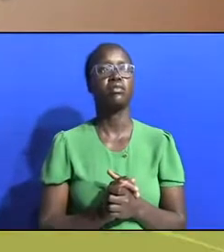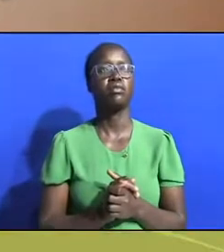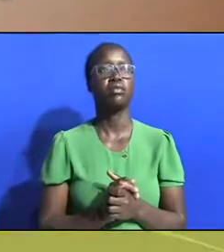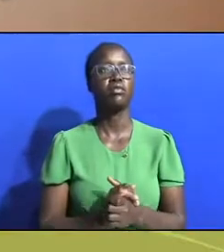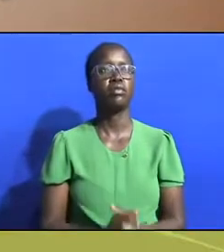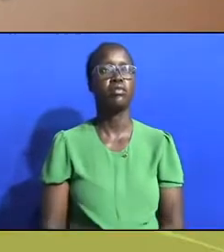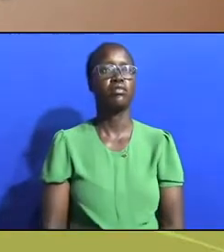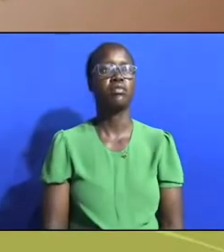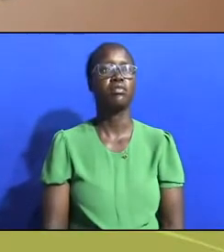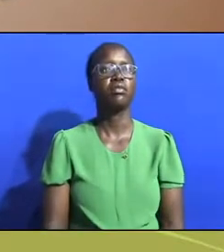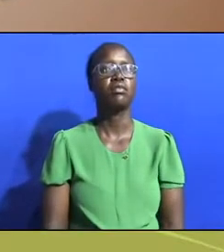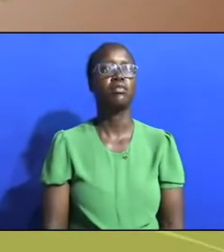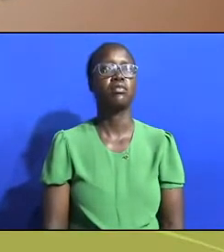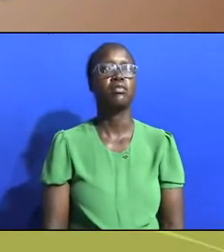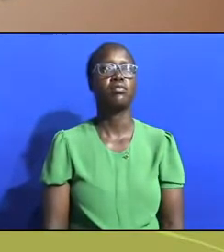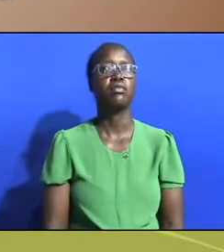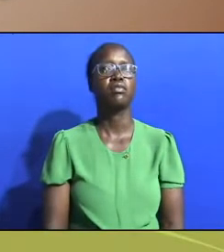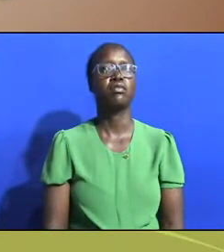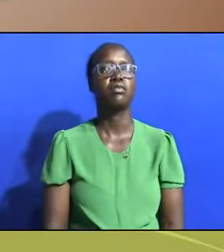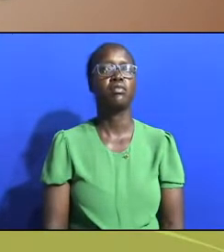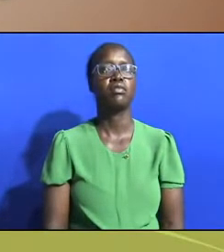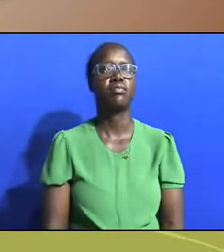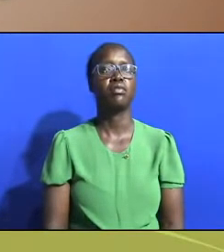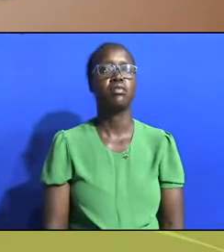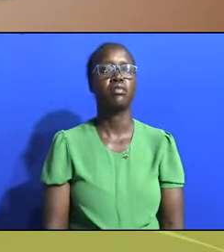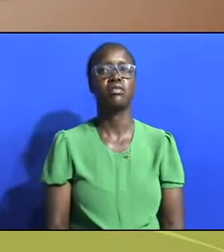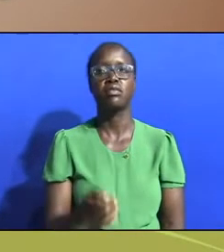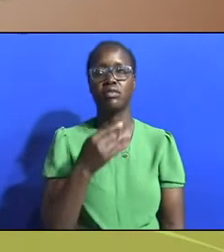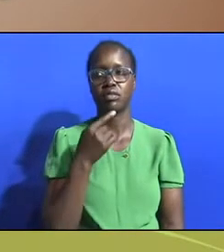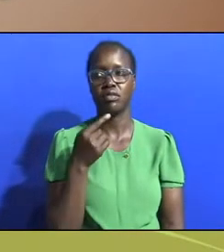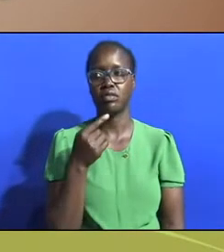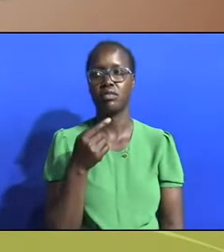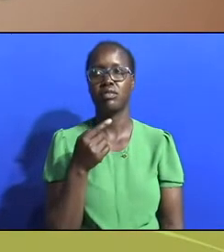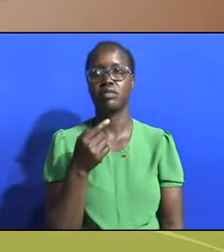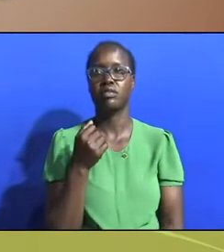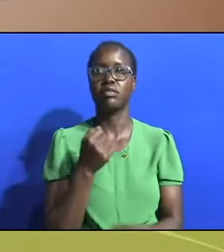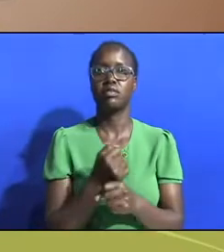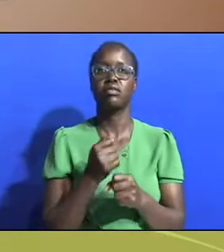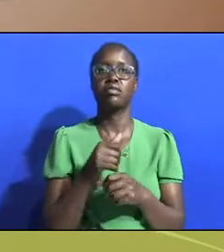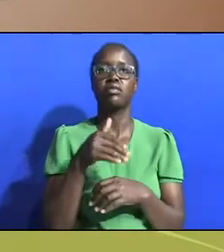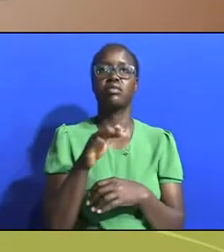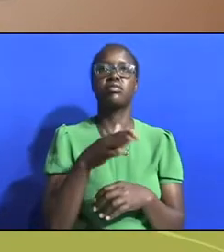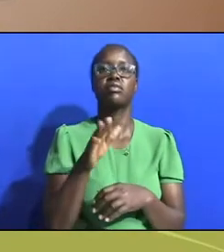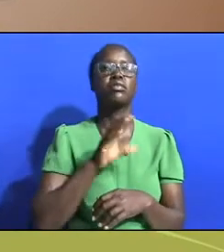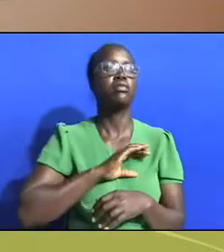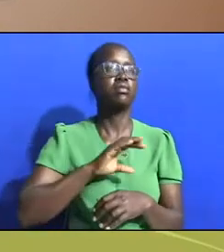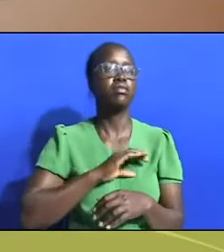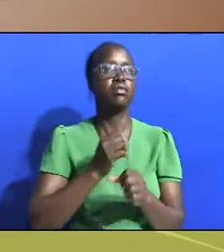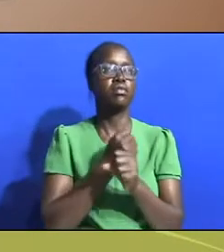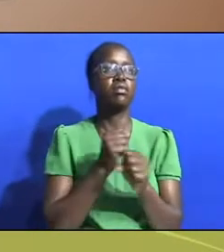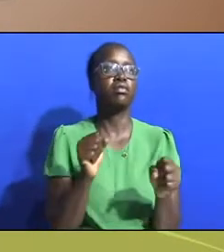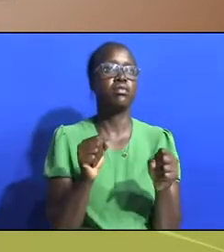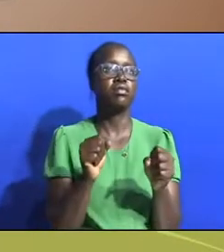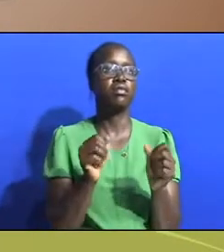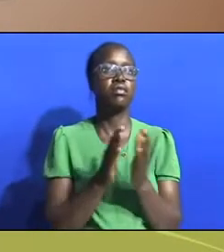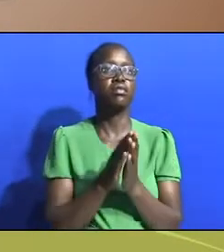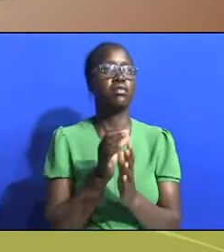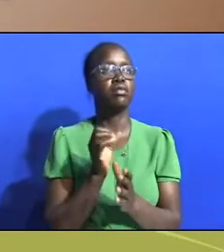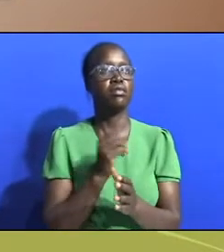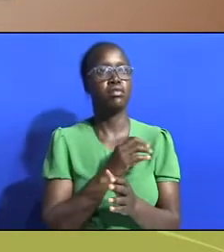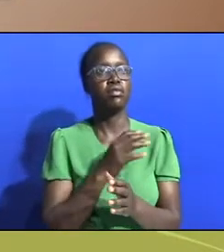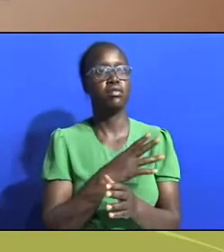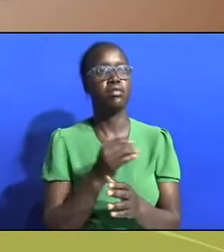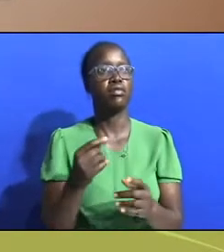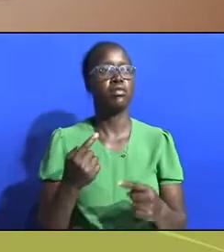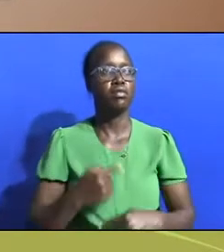verse 12, the second part. It says, work out your own salvation with fear